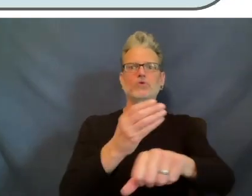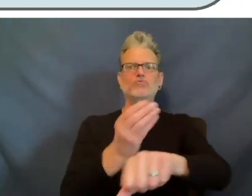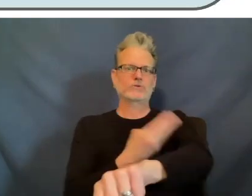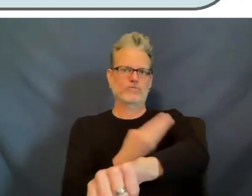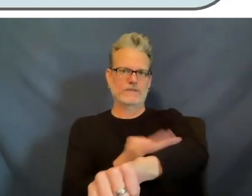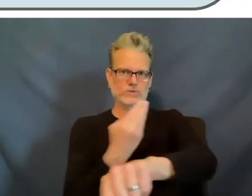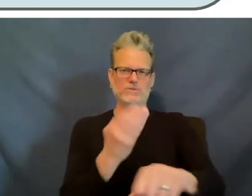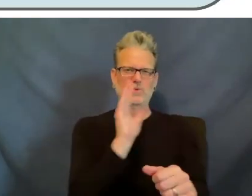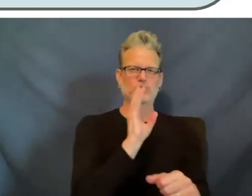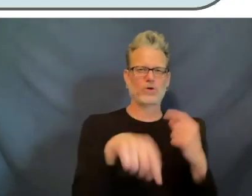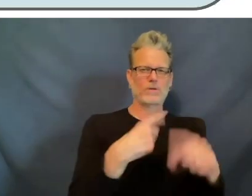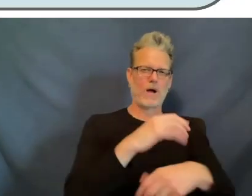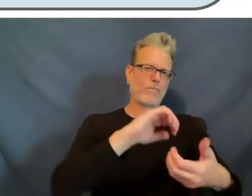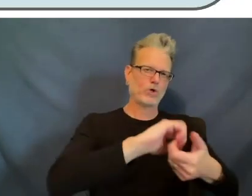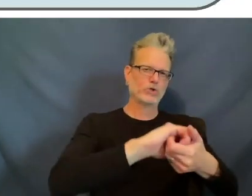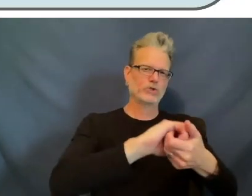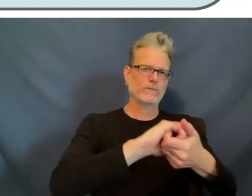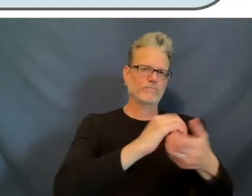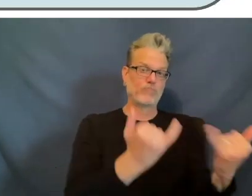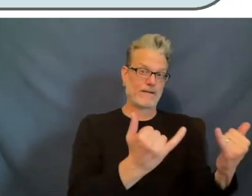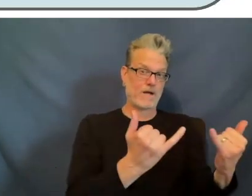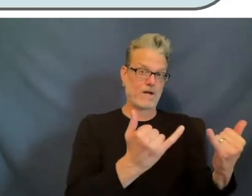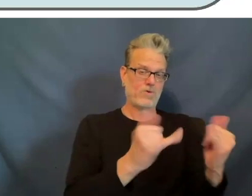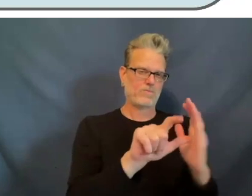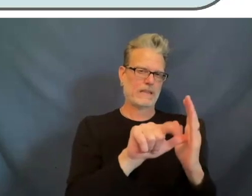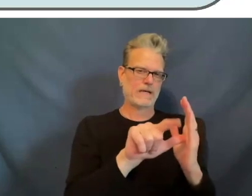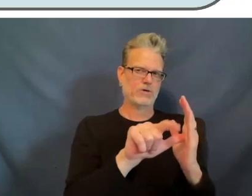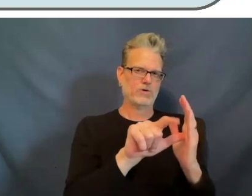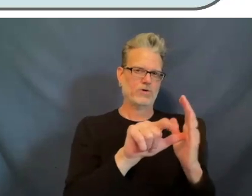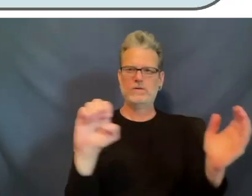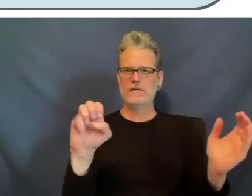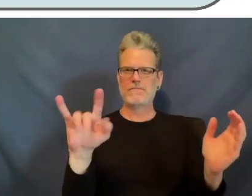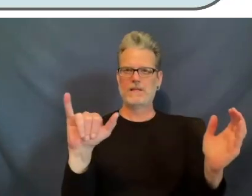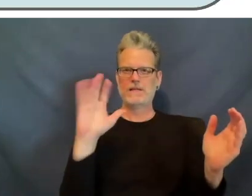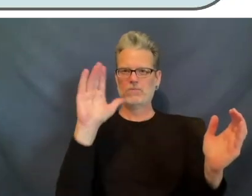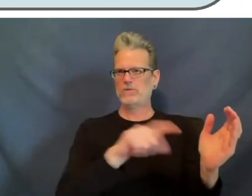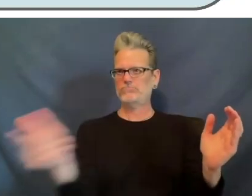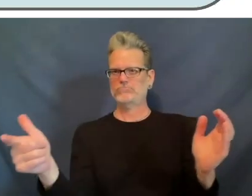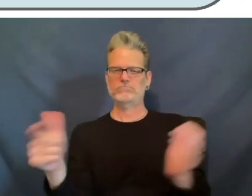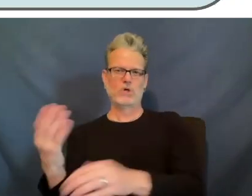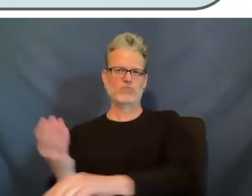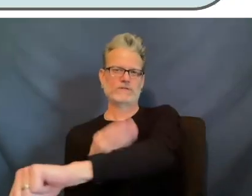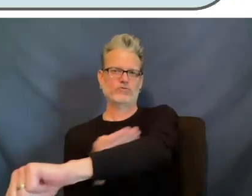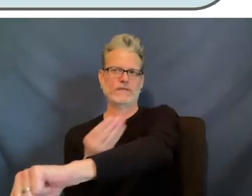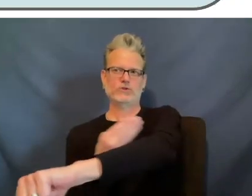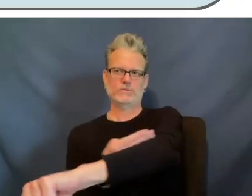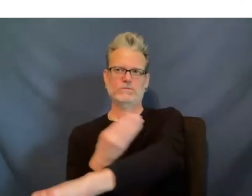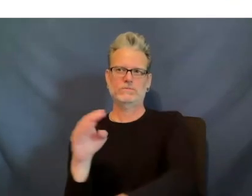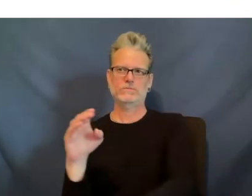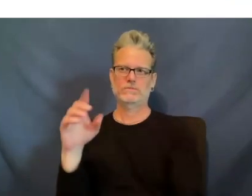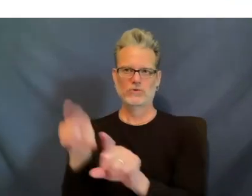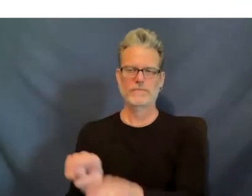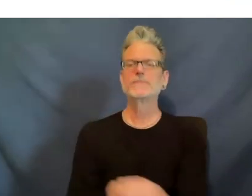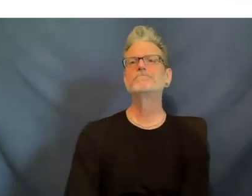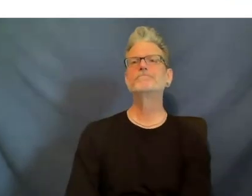agreements a little bit in detail right now, and then later on, Emily is going to talk about restoration agreements.